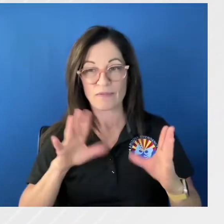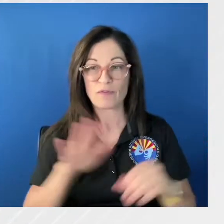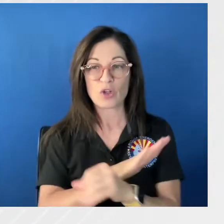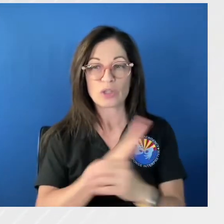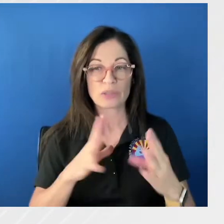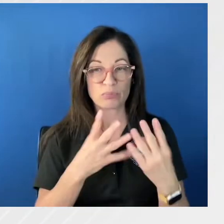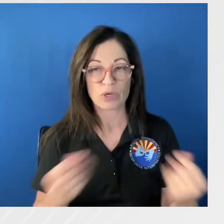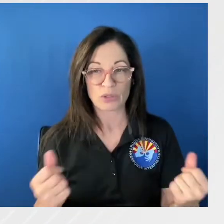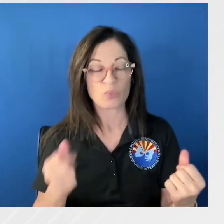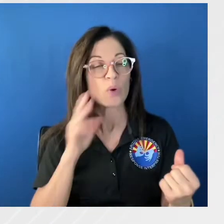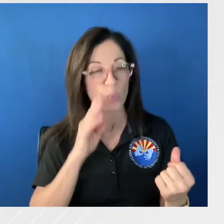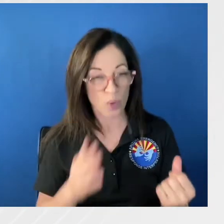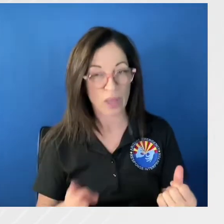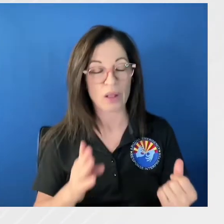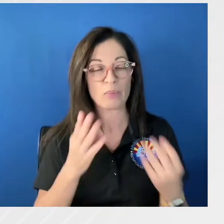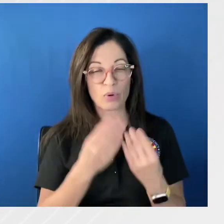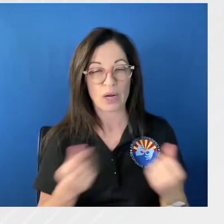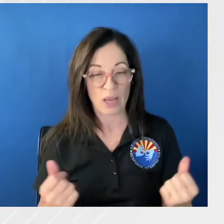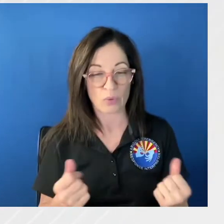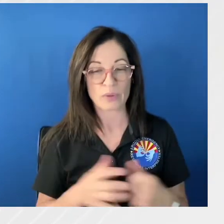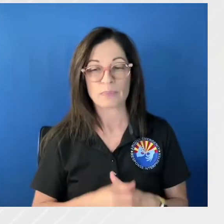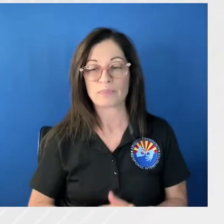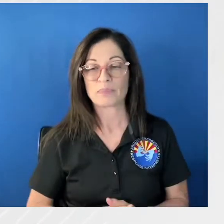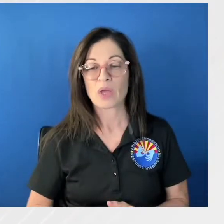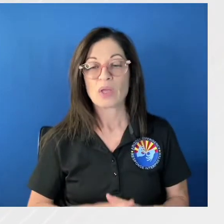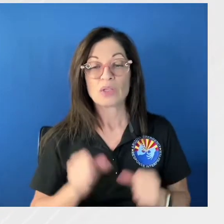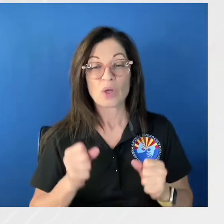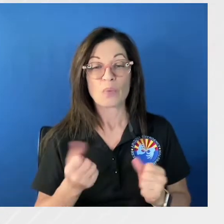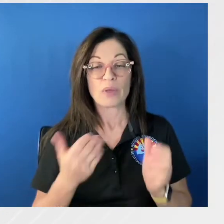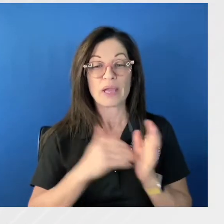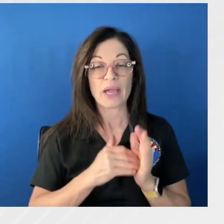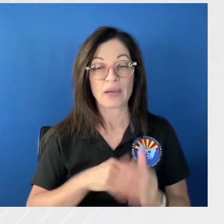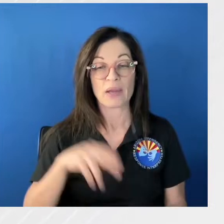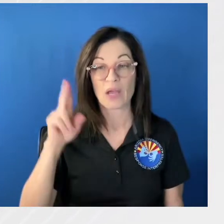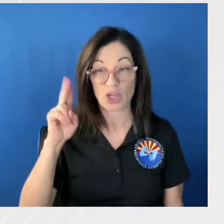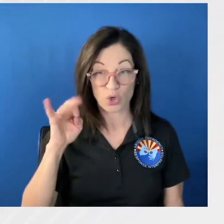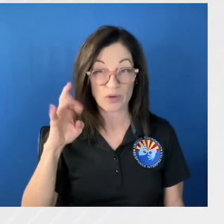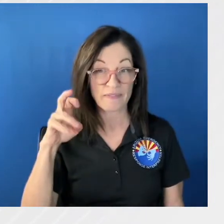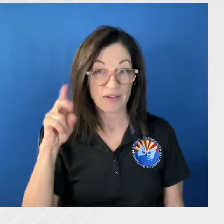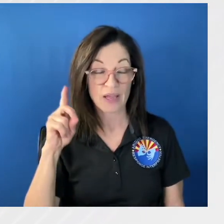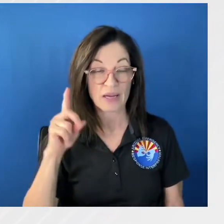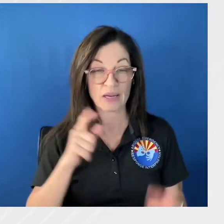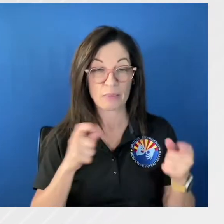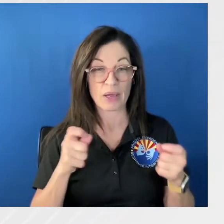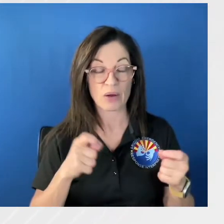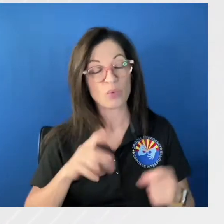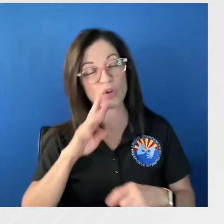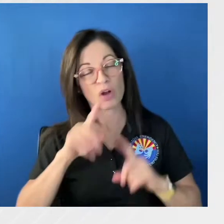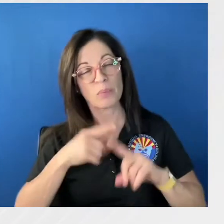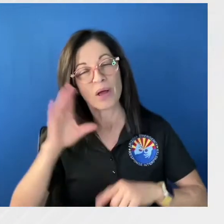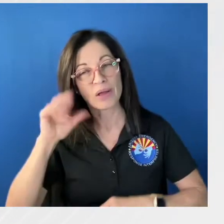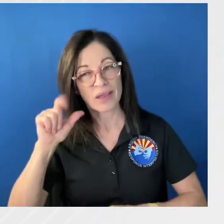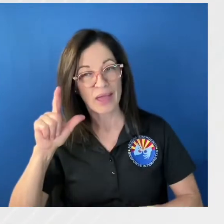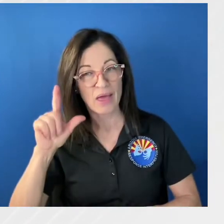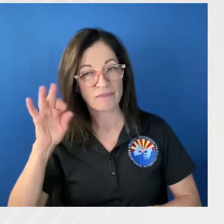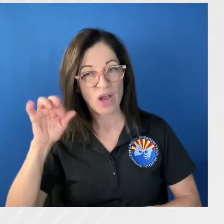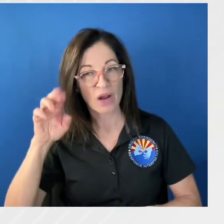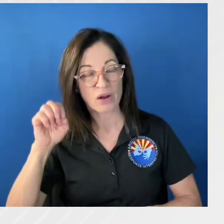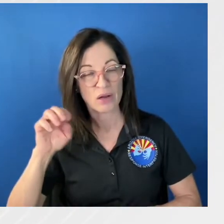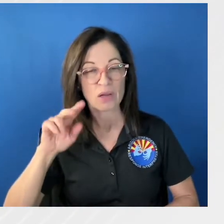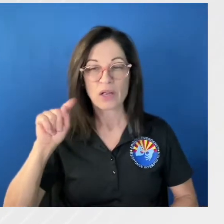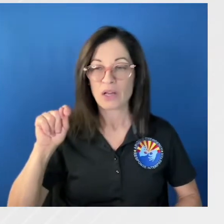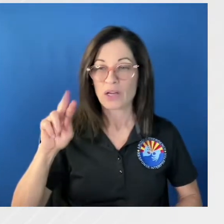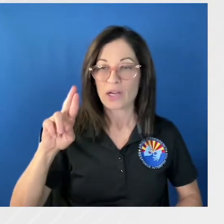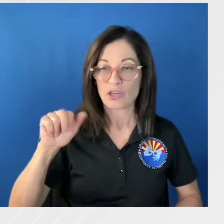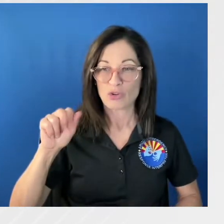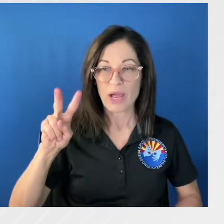Okay, so unified command, once again. We talked about CAL FIRE, Travis Stogelmartin. Big help.